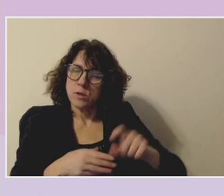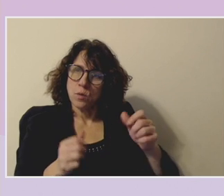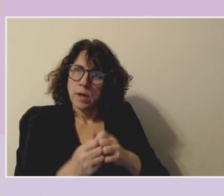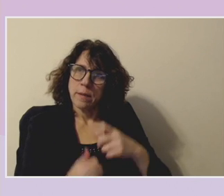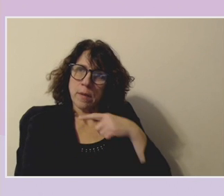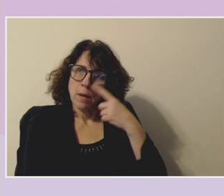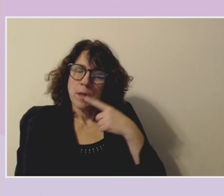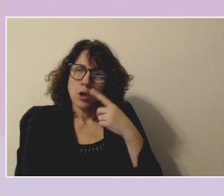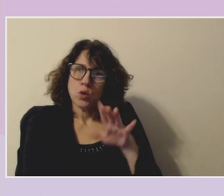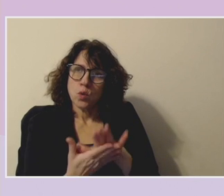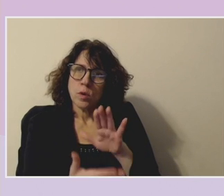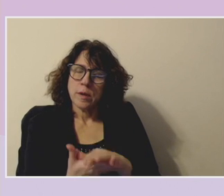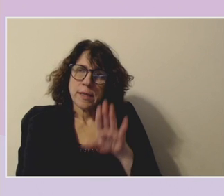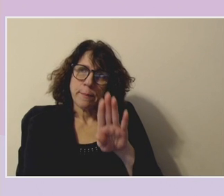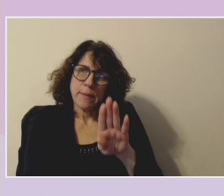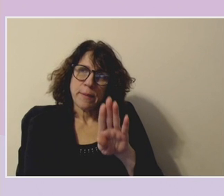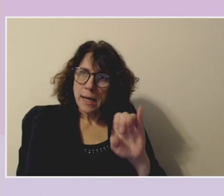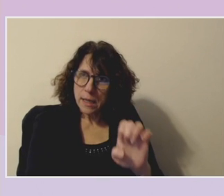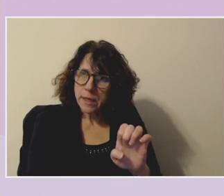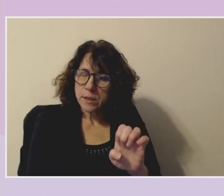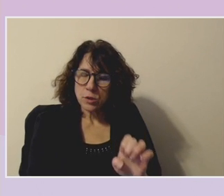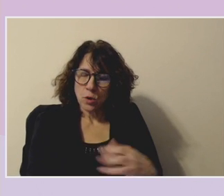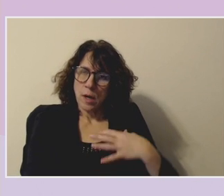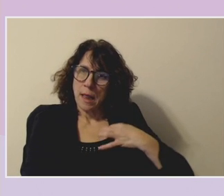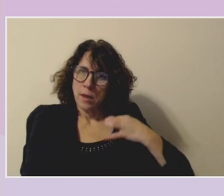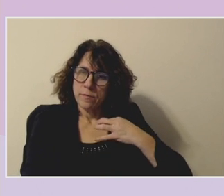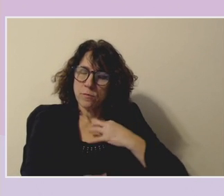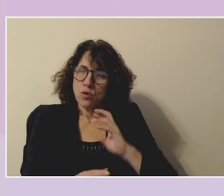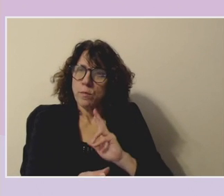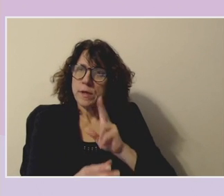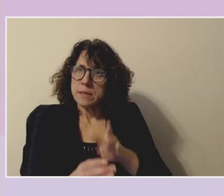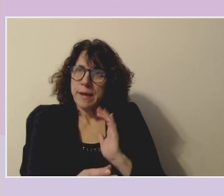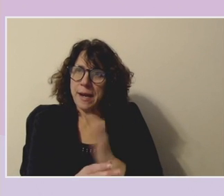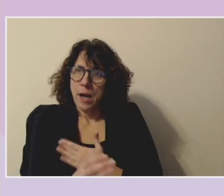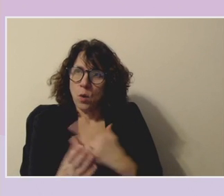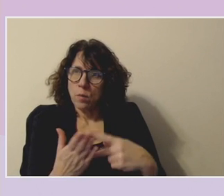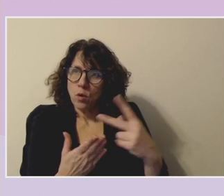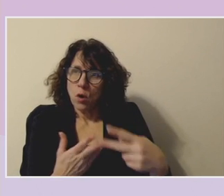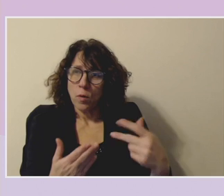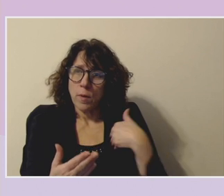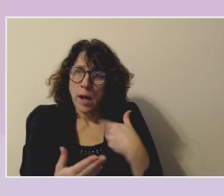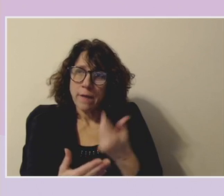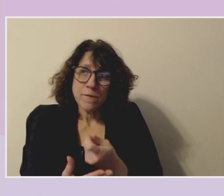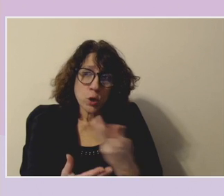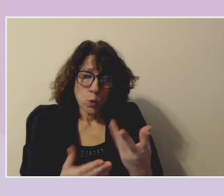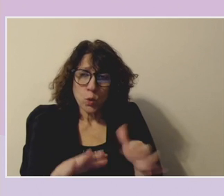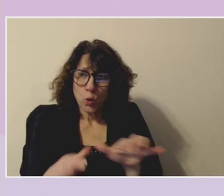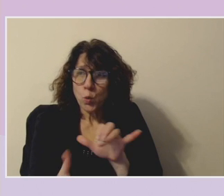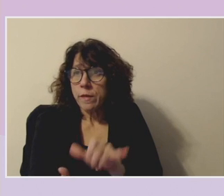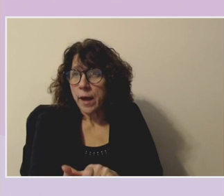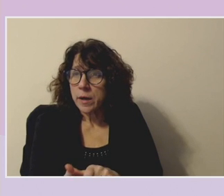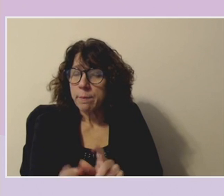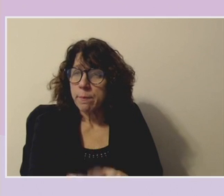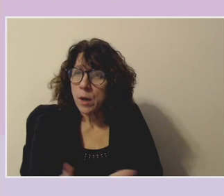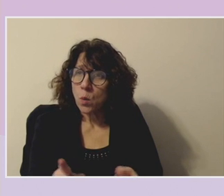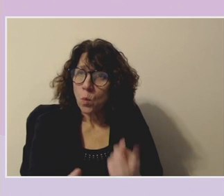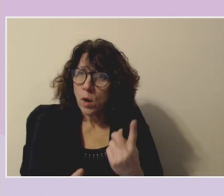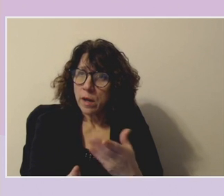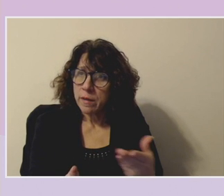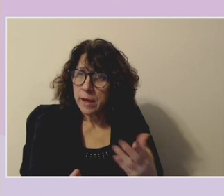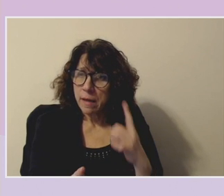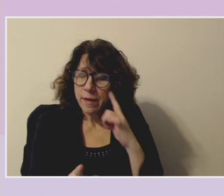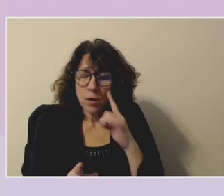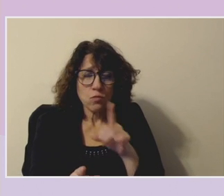schools are eligible to participate in our program, and we do have a couple that do so. But one of the things I think that is